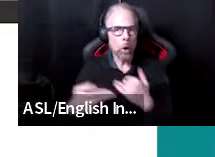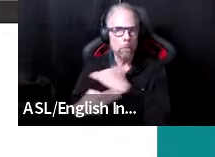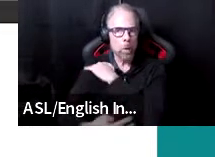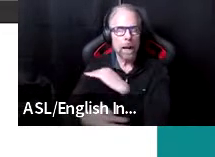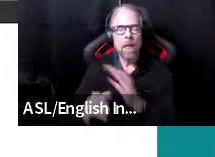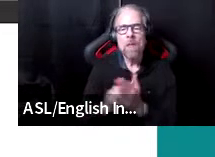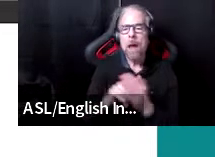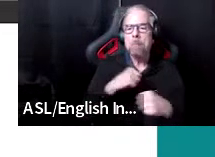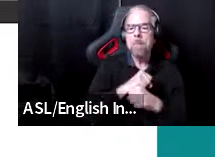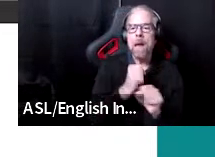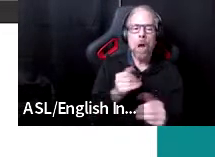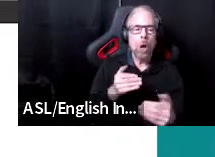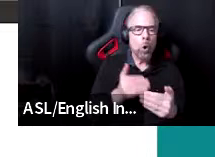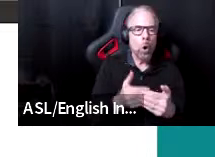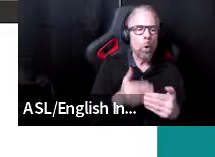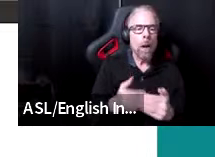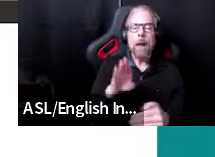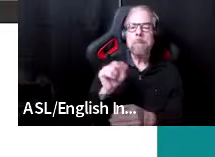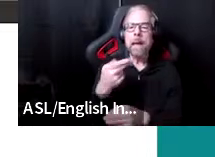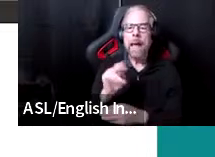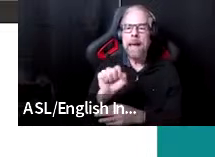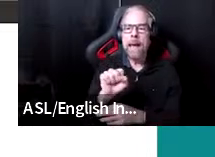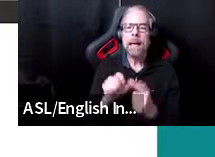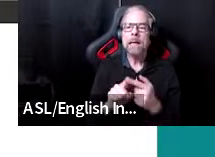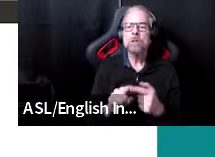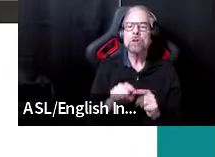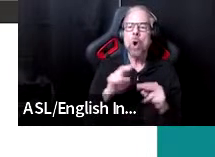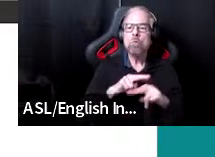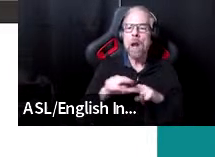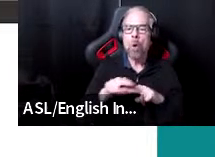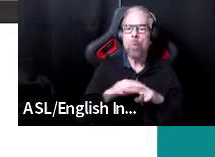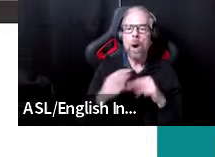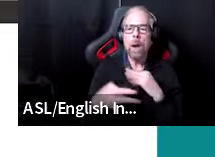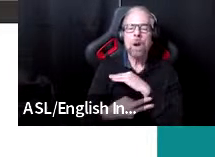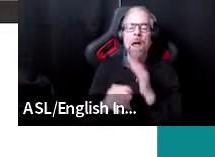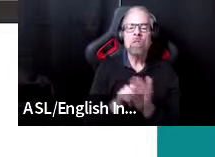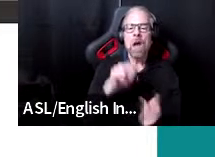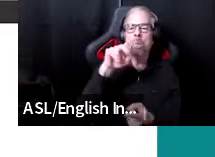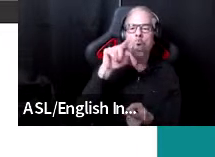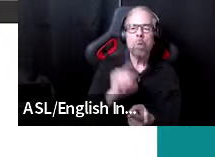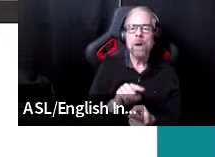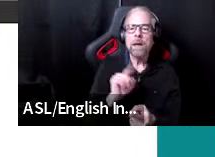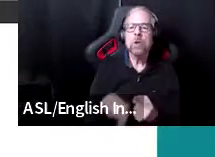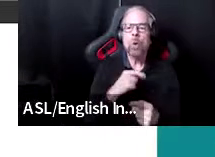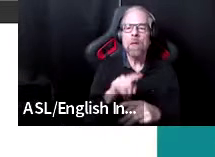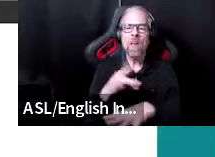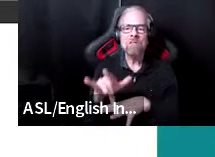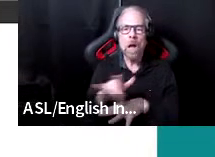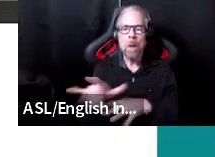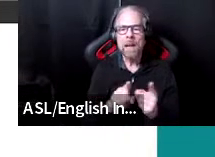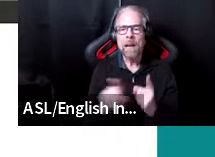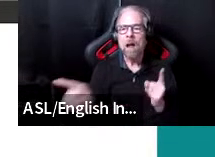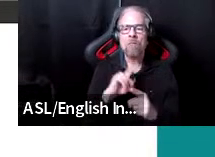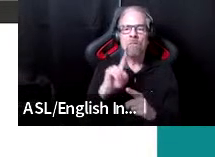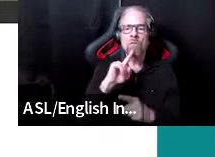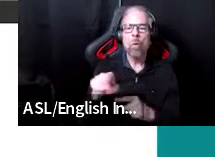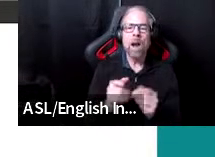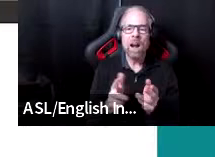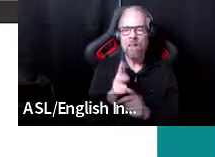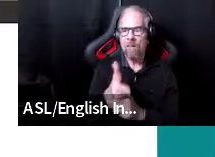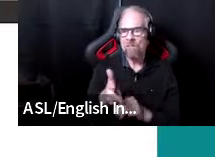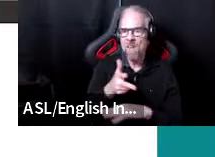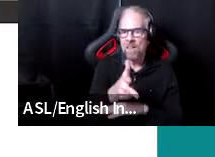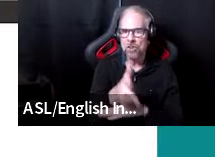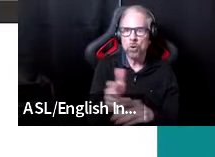to the BNSF railway bridge, it would slightly reduce the available distance for vessels to align between the two bridges. There